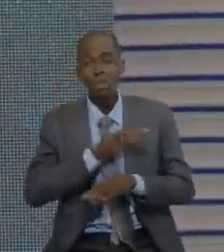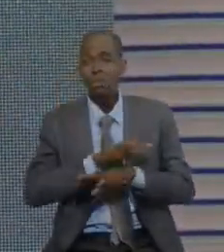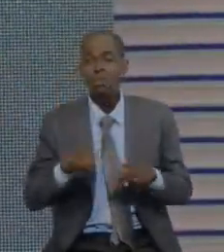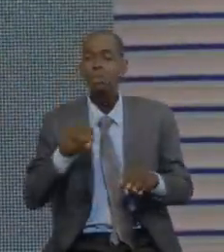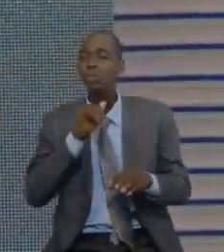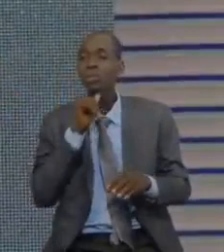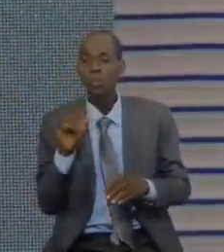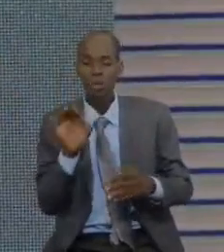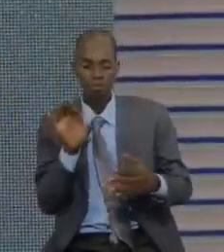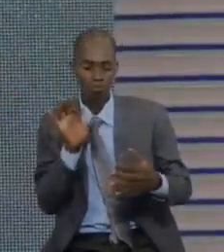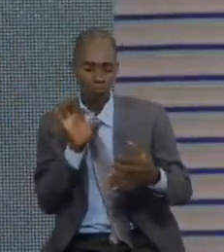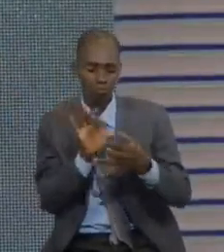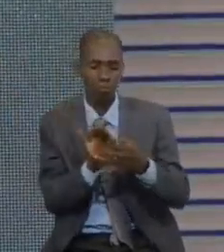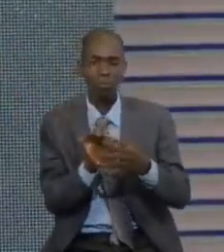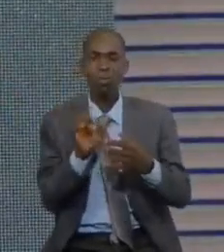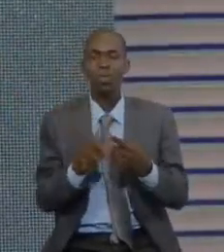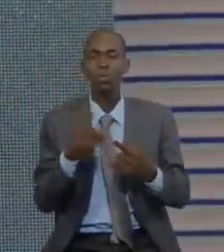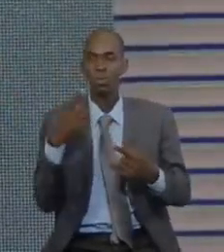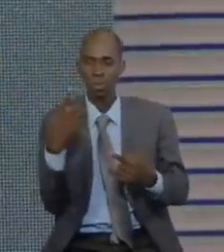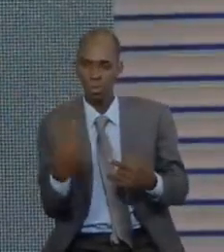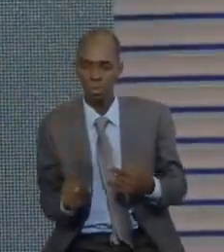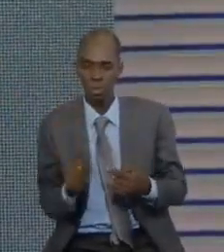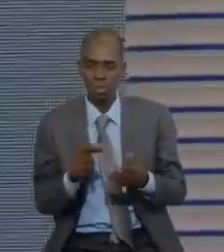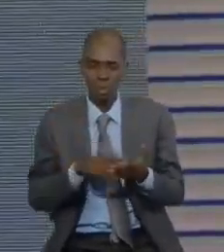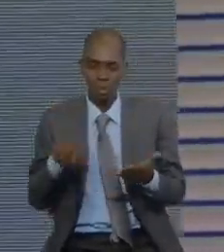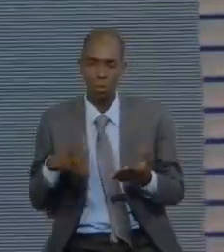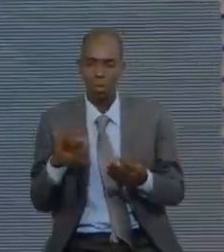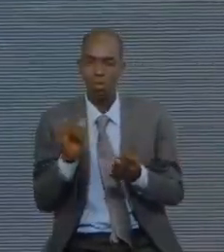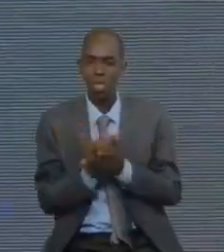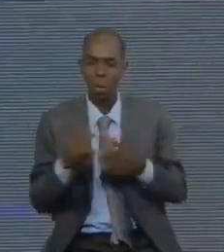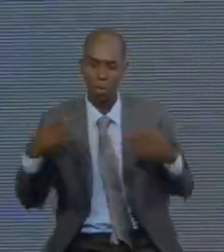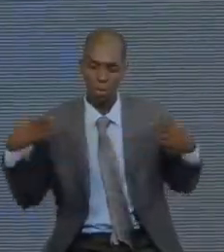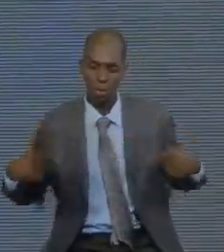the result of that pain of Christ.